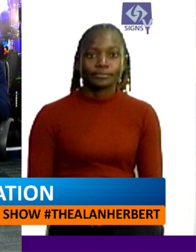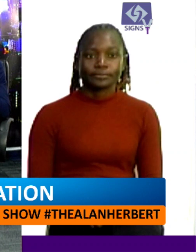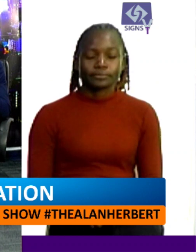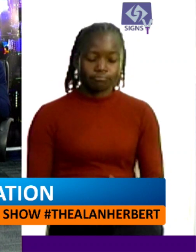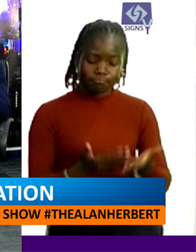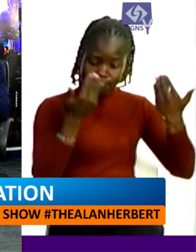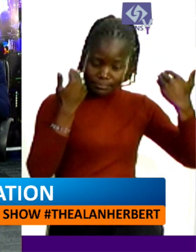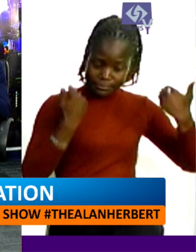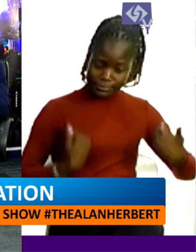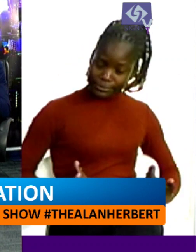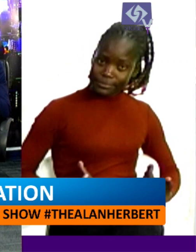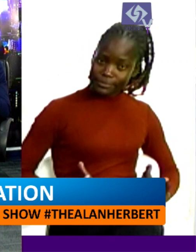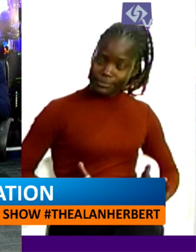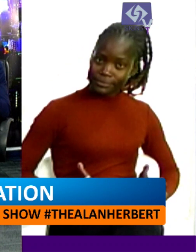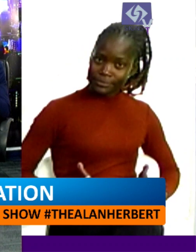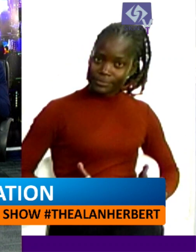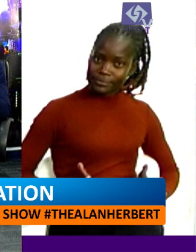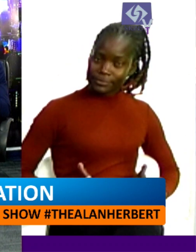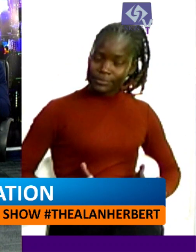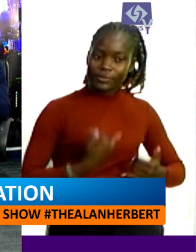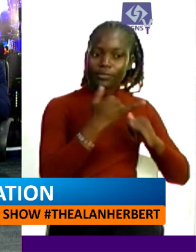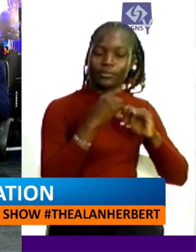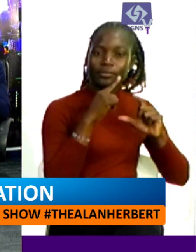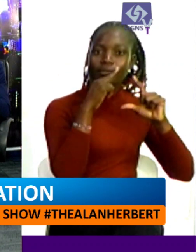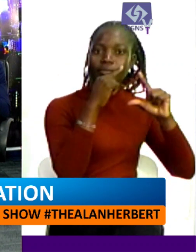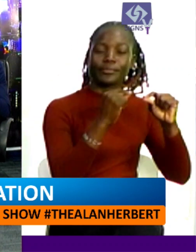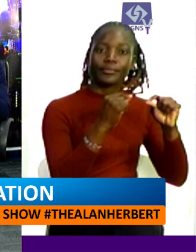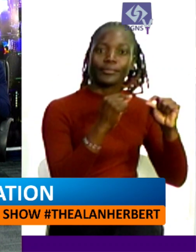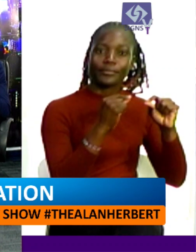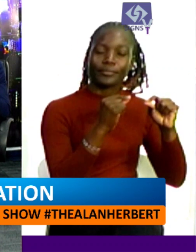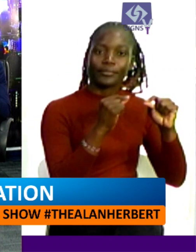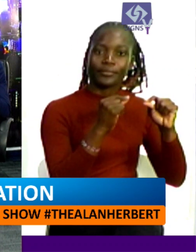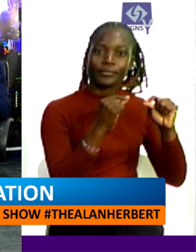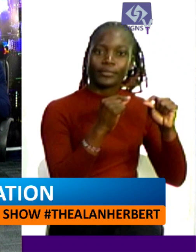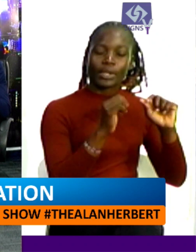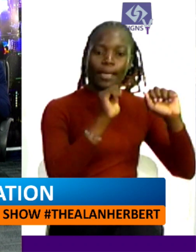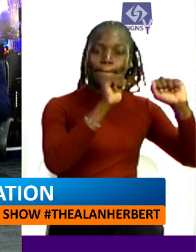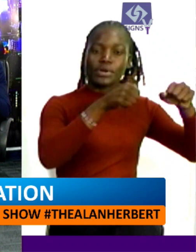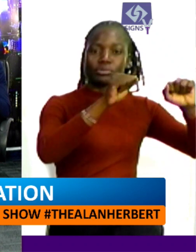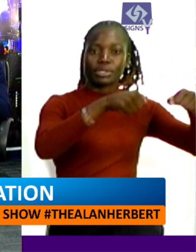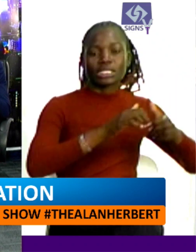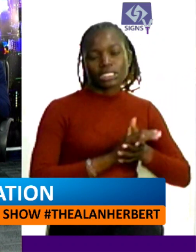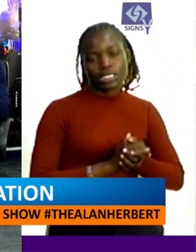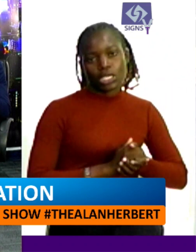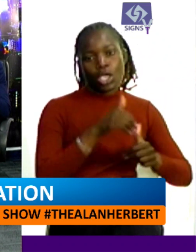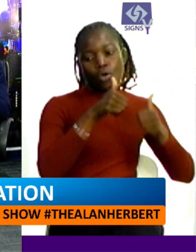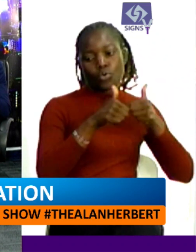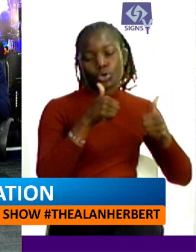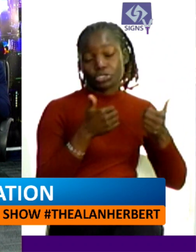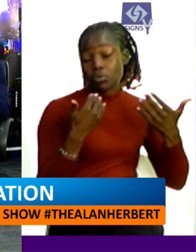Yeah, for me, my take home is the possibilities that are